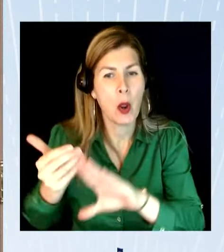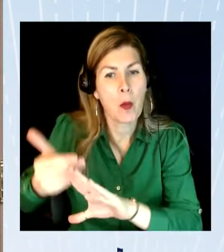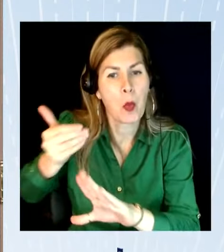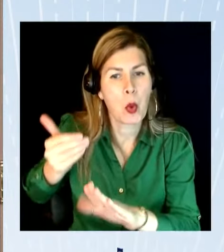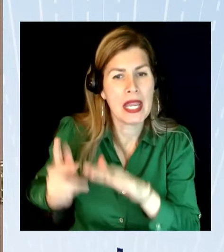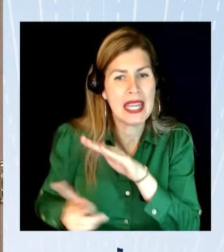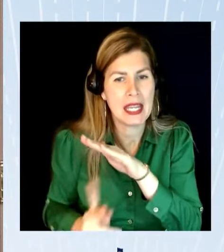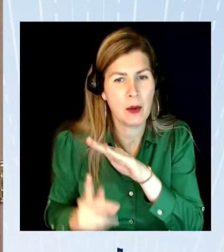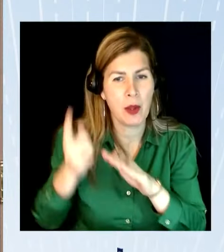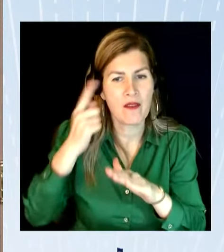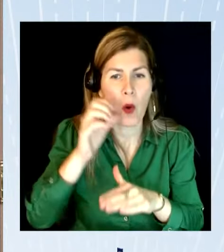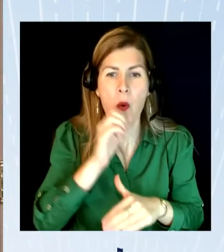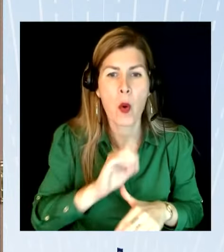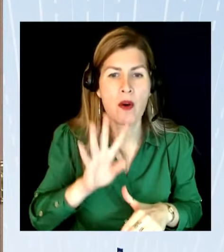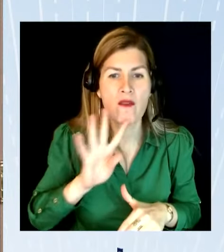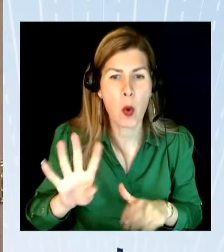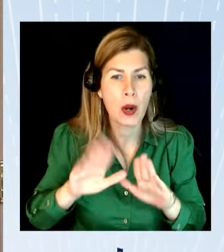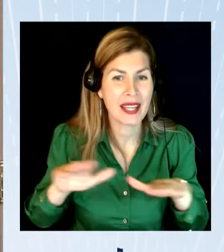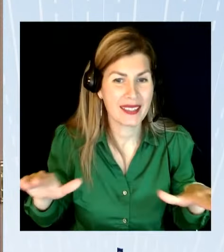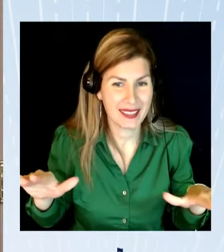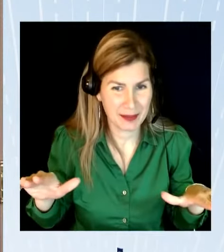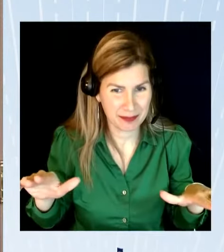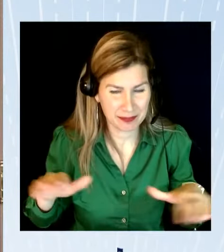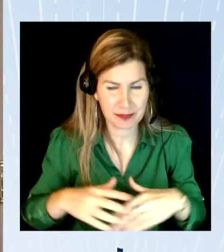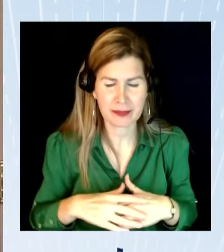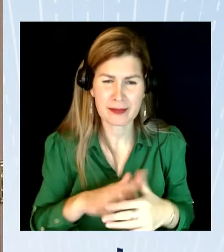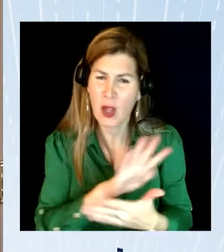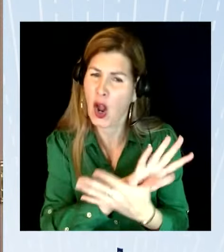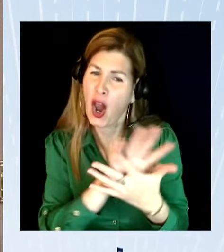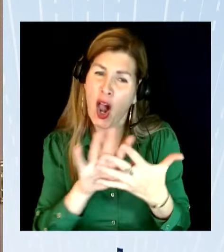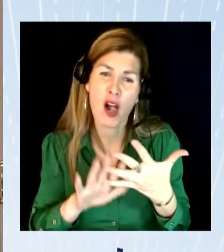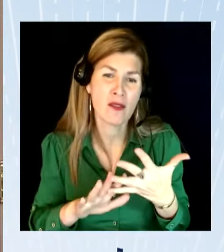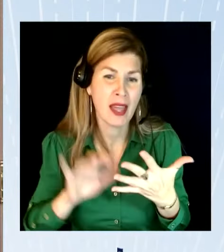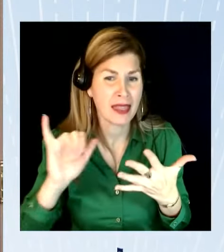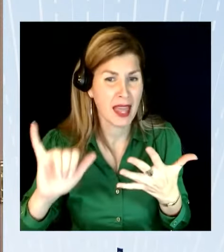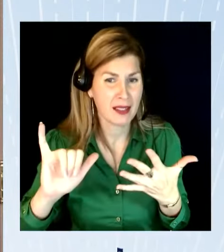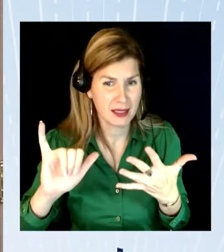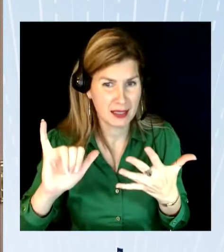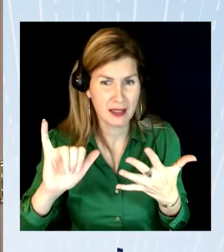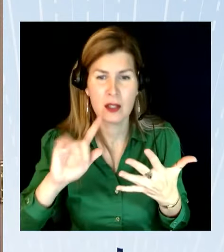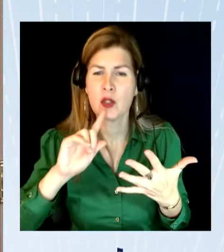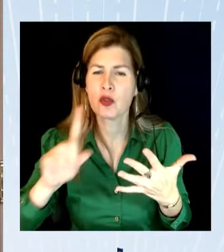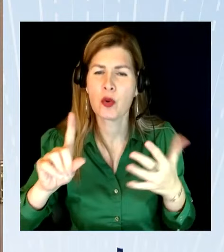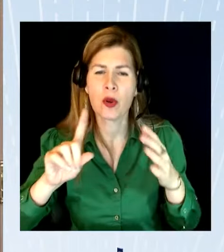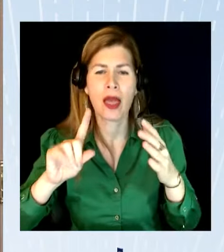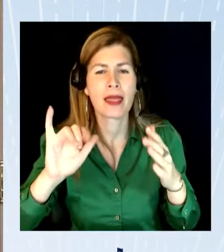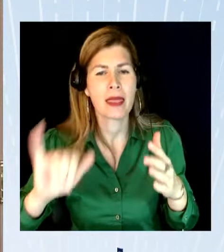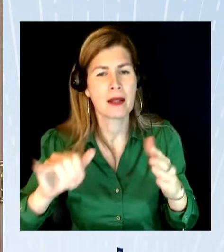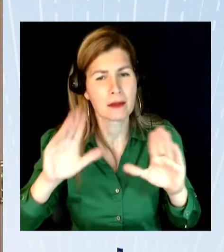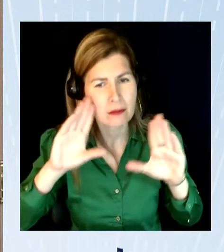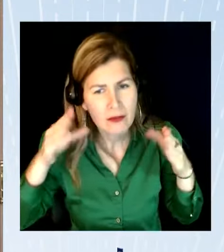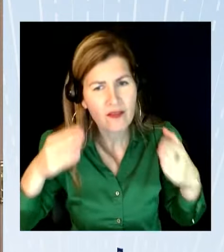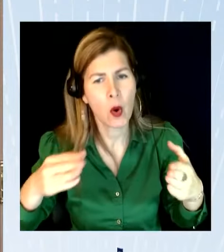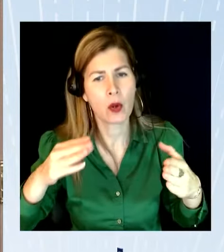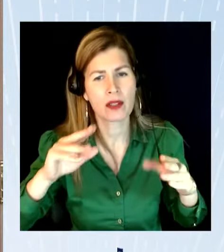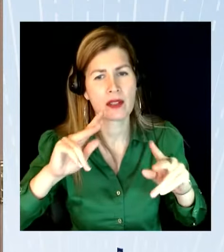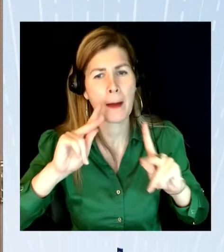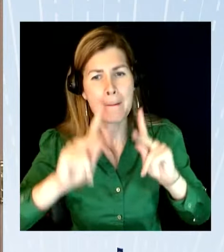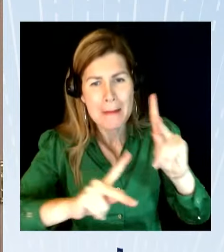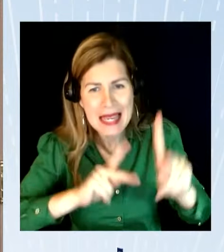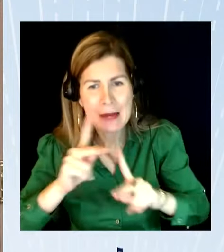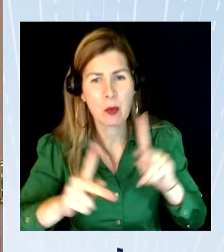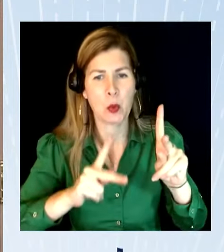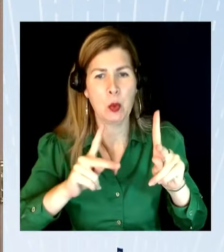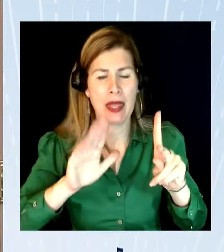in our state. We know this is not just a whole of government approach, it's a whole of society approach. And bringing everyone